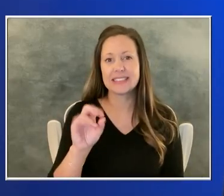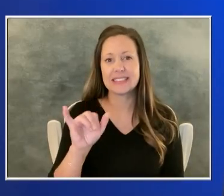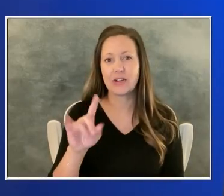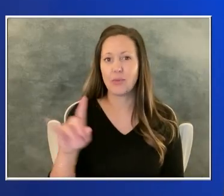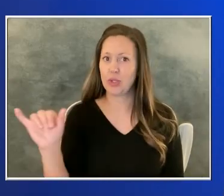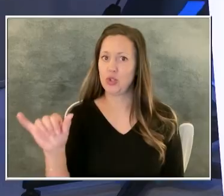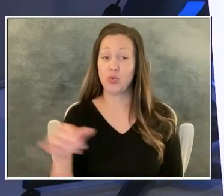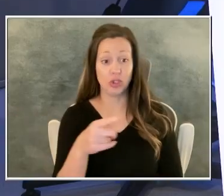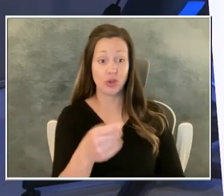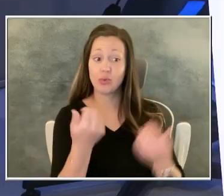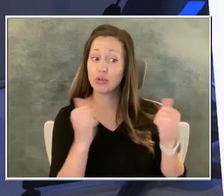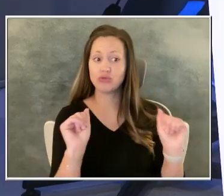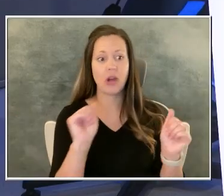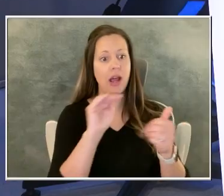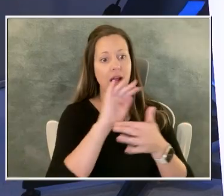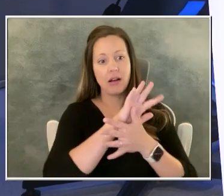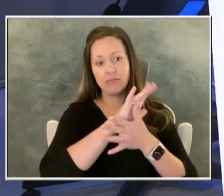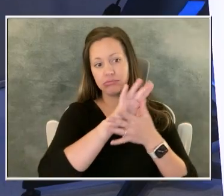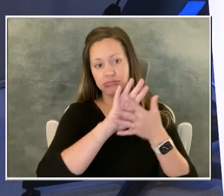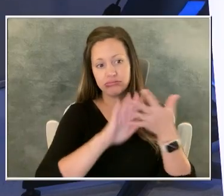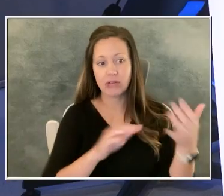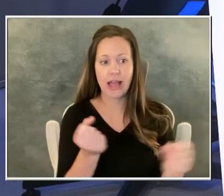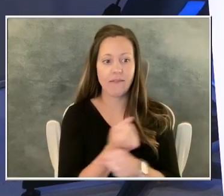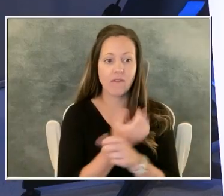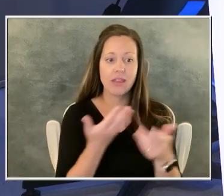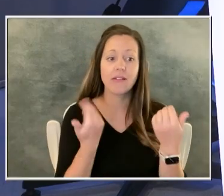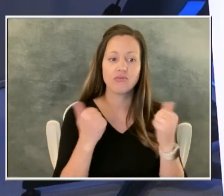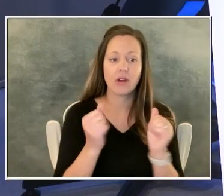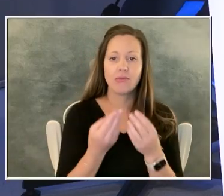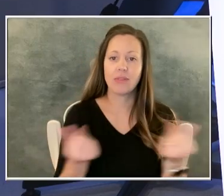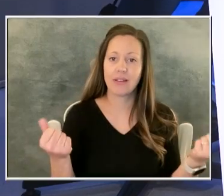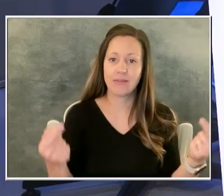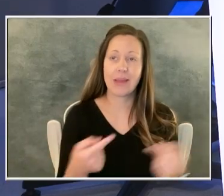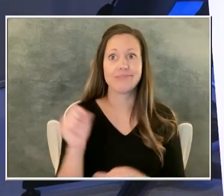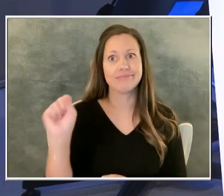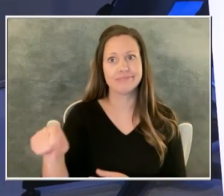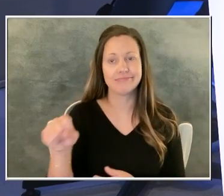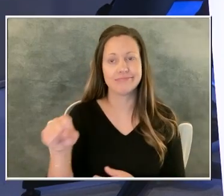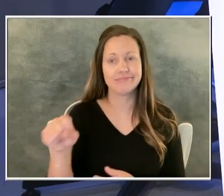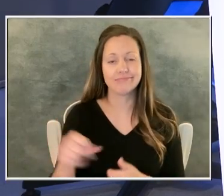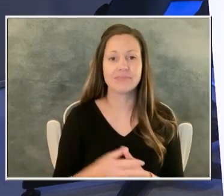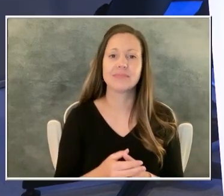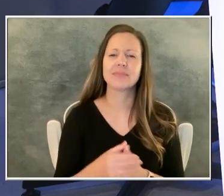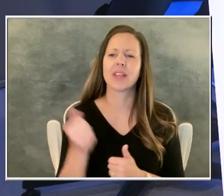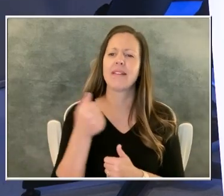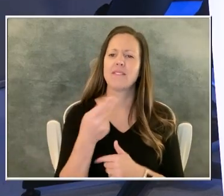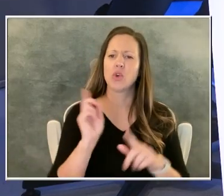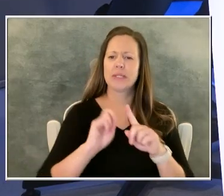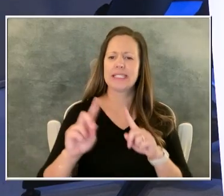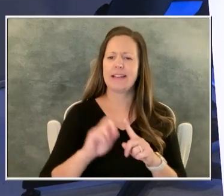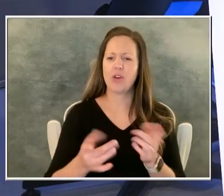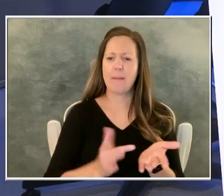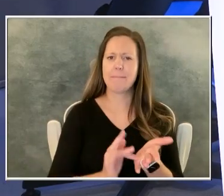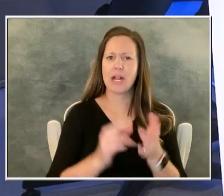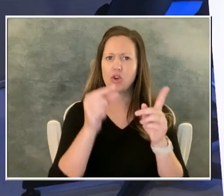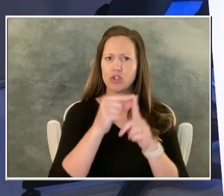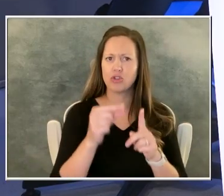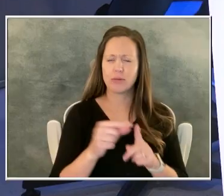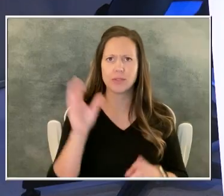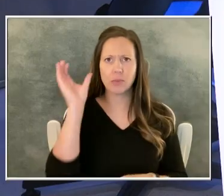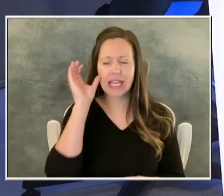trying anything and everything to relieve the pain. Definitely. Dr. Darsh, there are a few different terms, medical terms that we hear,